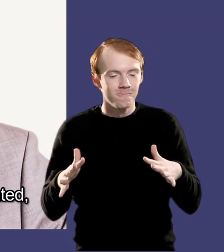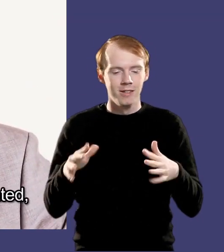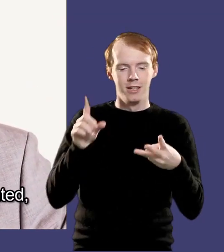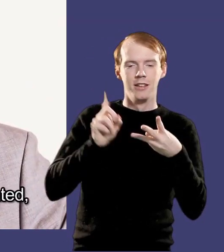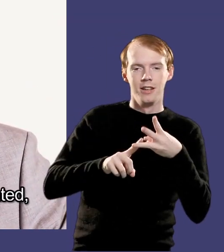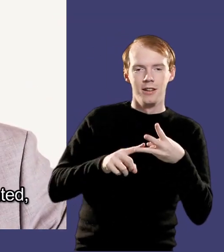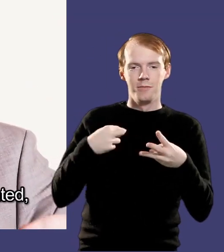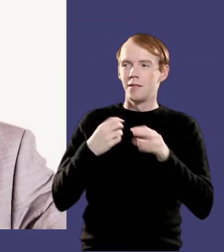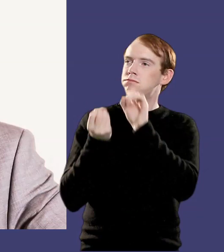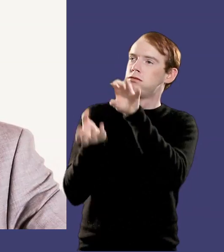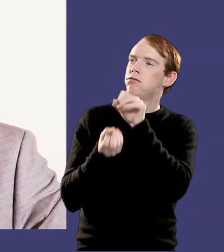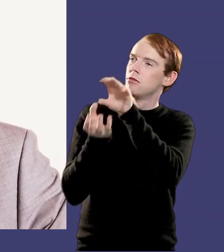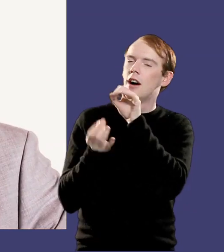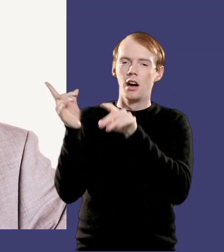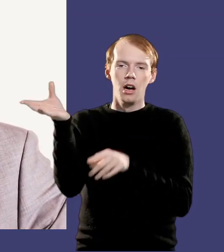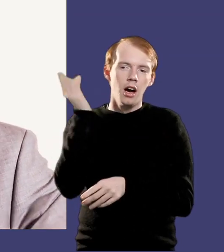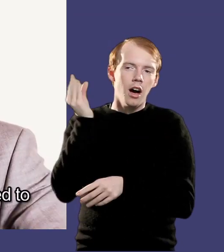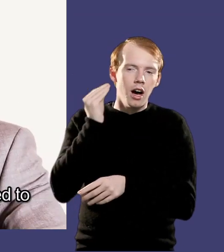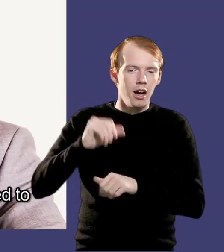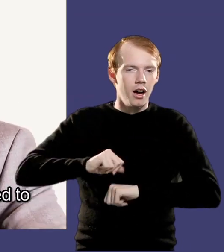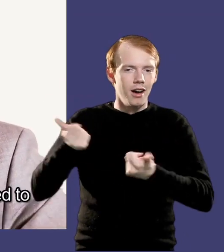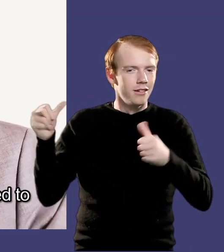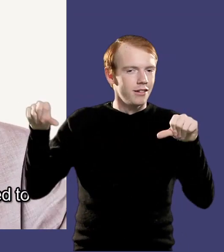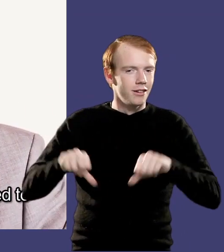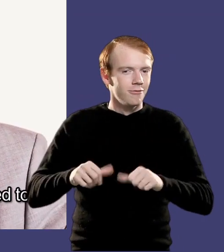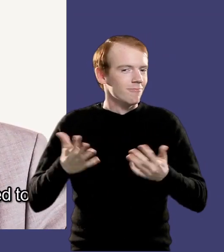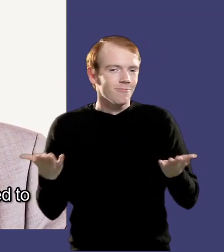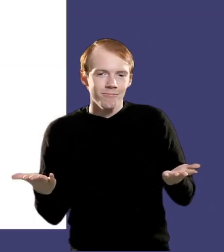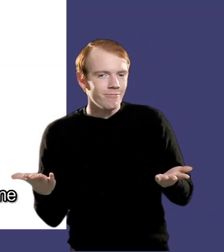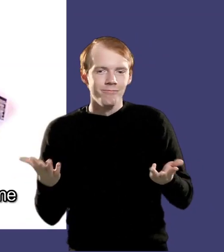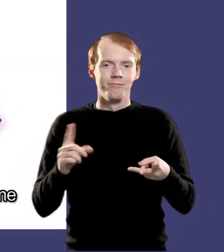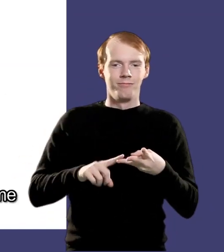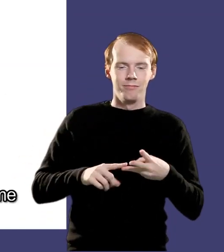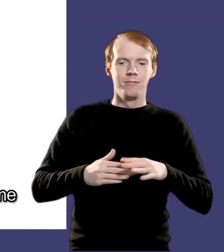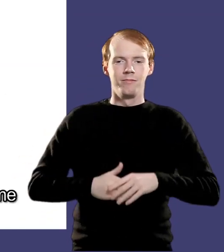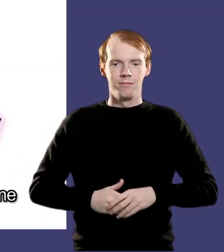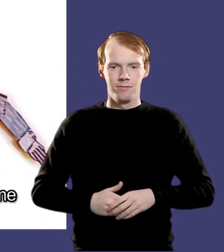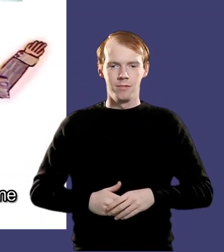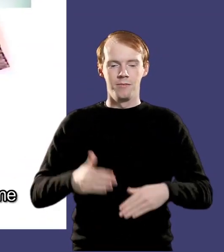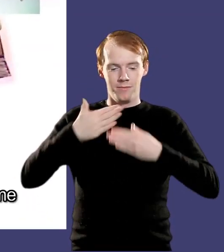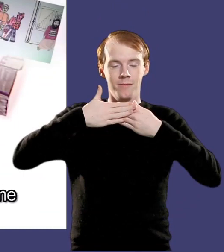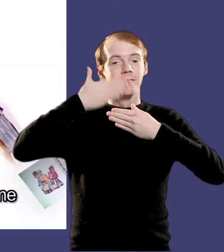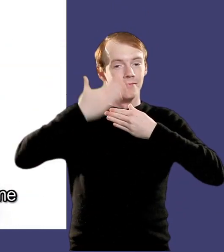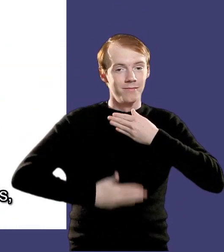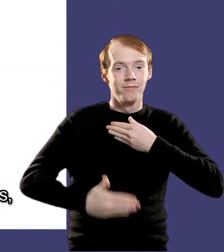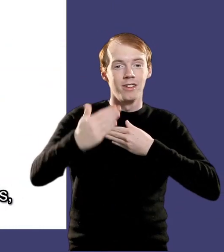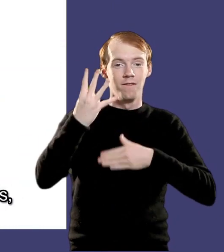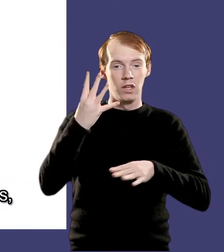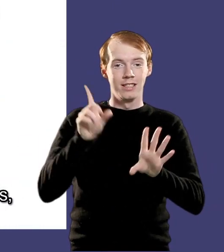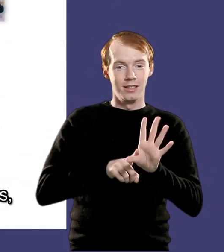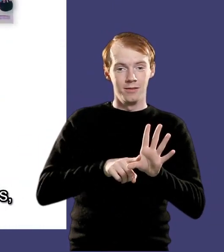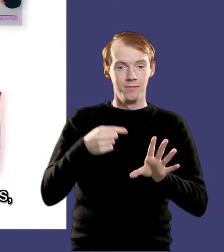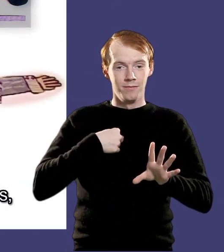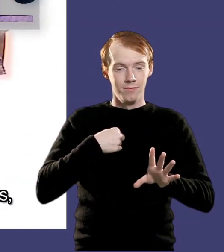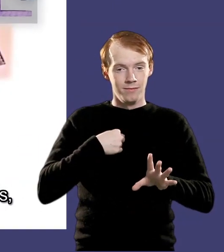well they're being educated, about how healthy they are, about how well they're being listened to. And we know that big issues take time. And that's